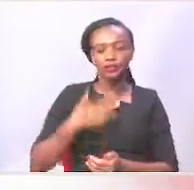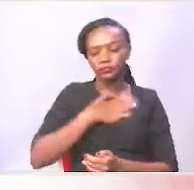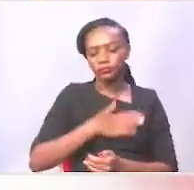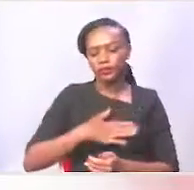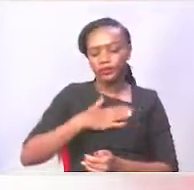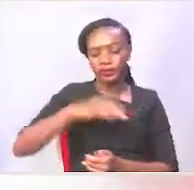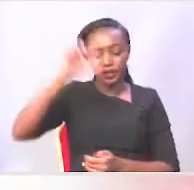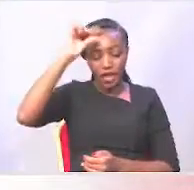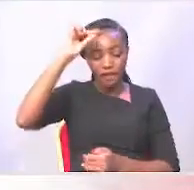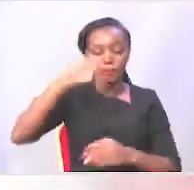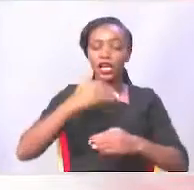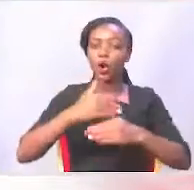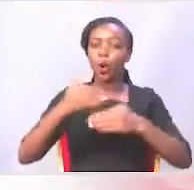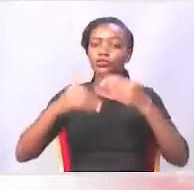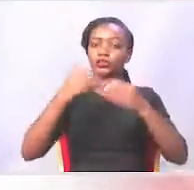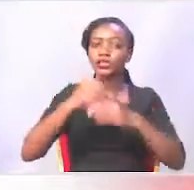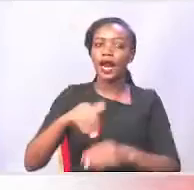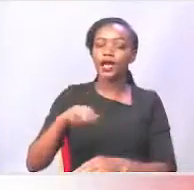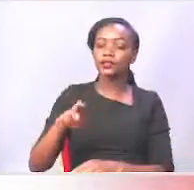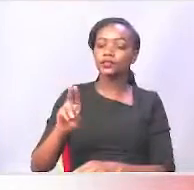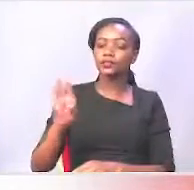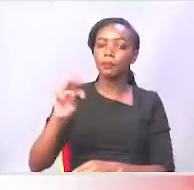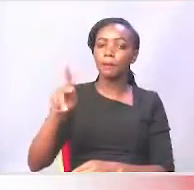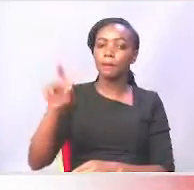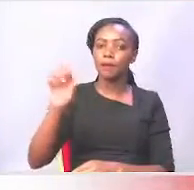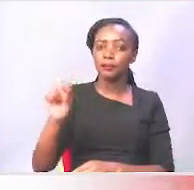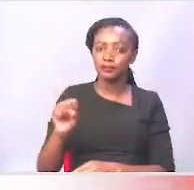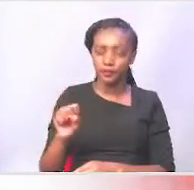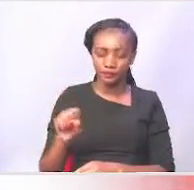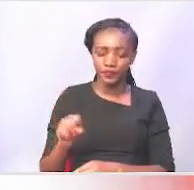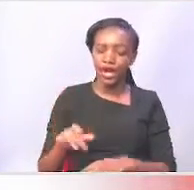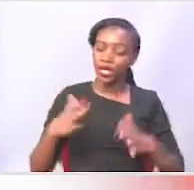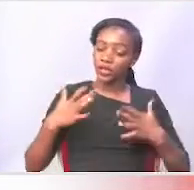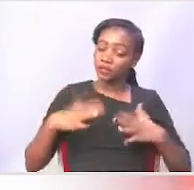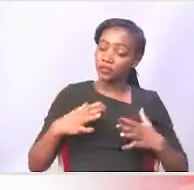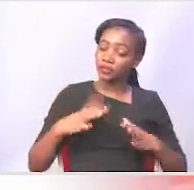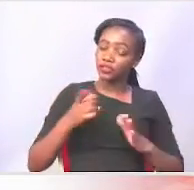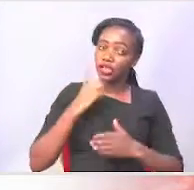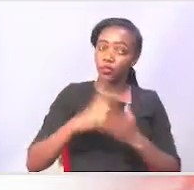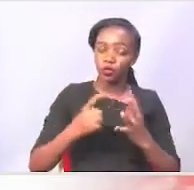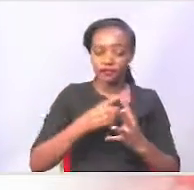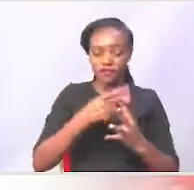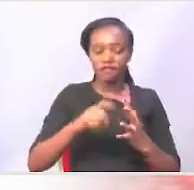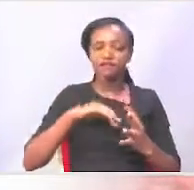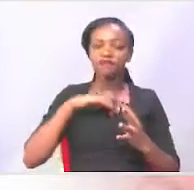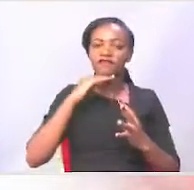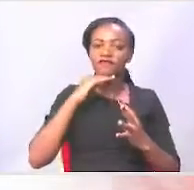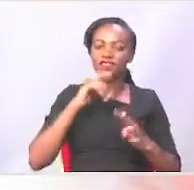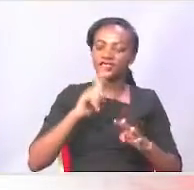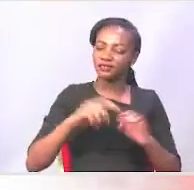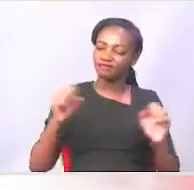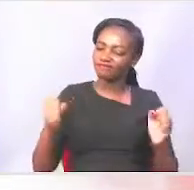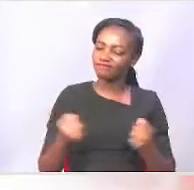sasaunomba tuekew according to the eye witnesses the died on the